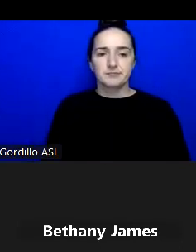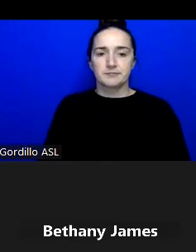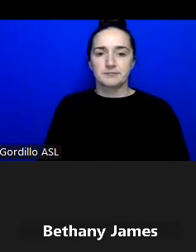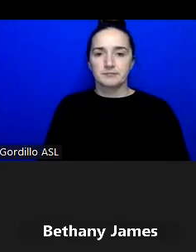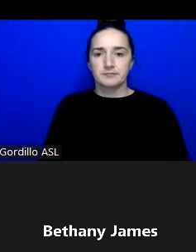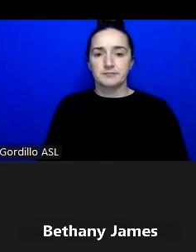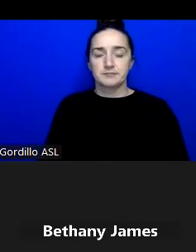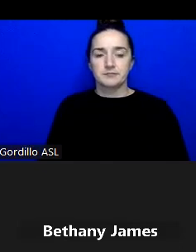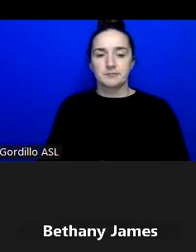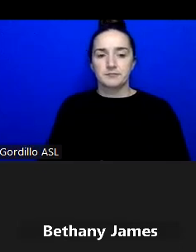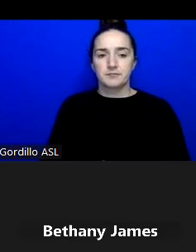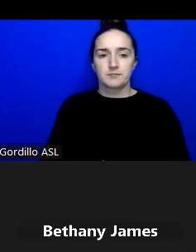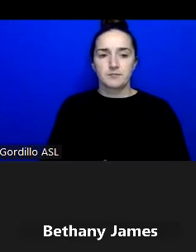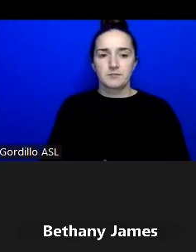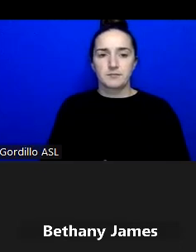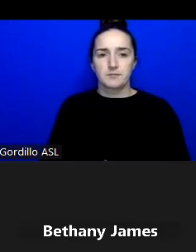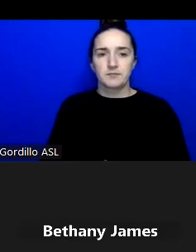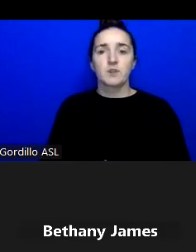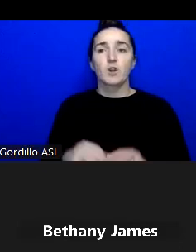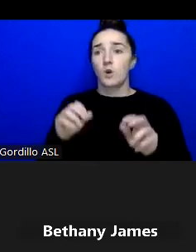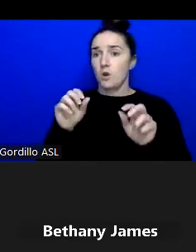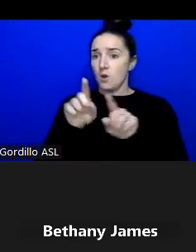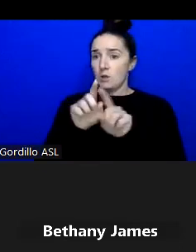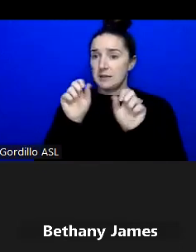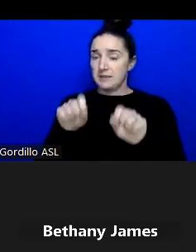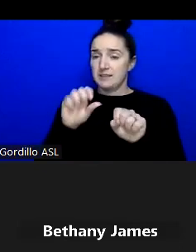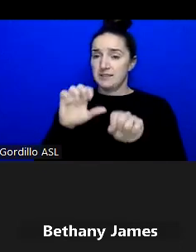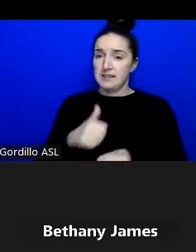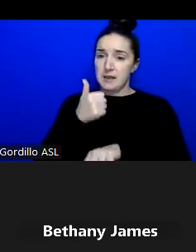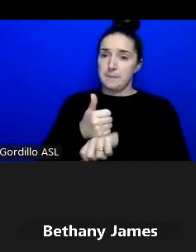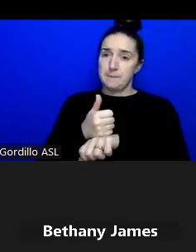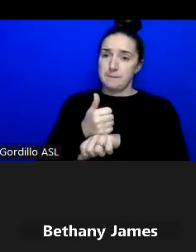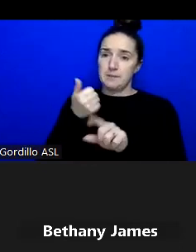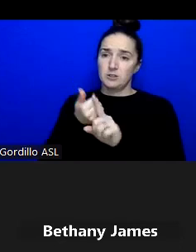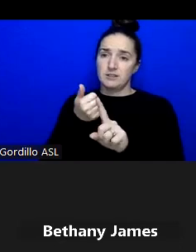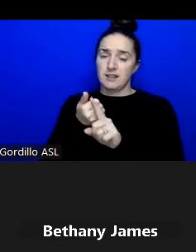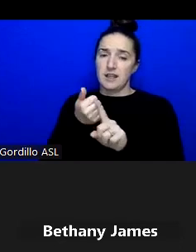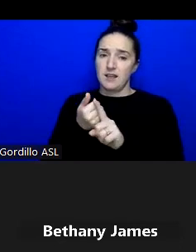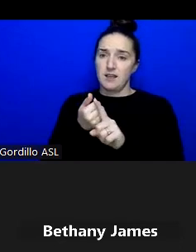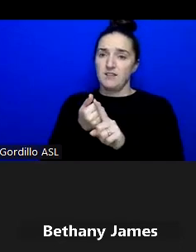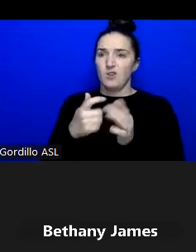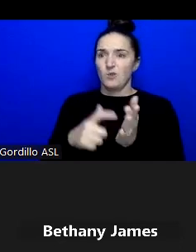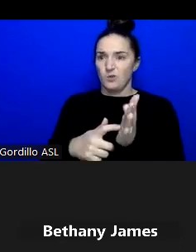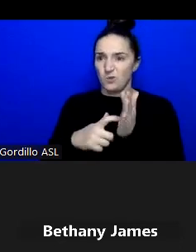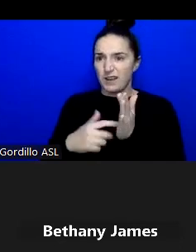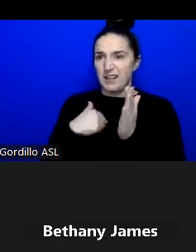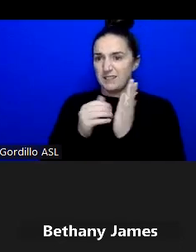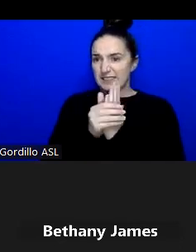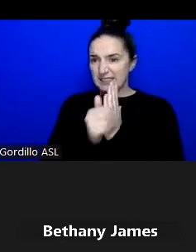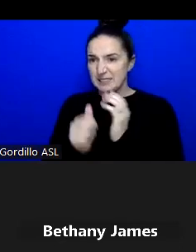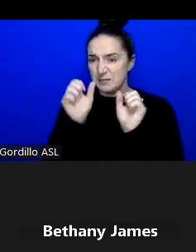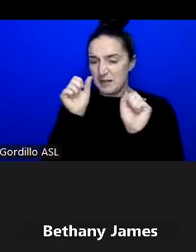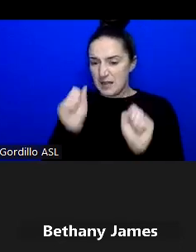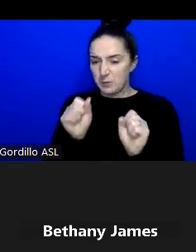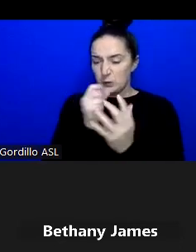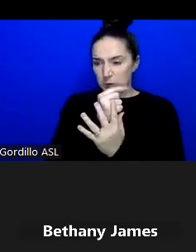the ability to set them up yourself, having to have that skill set. And